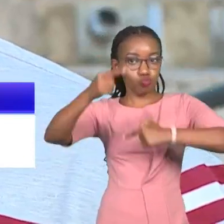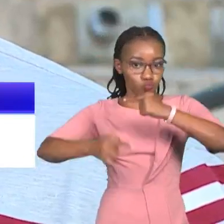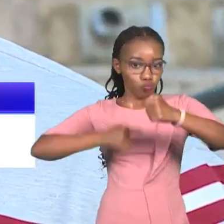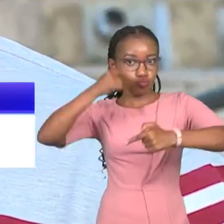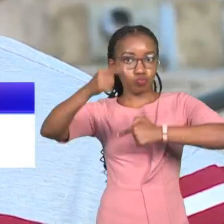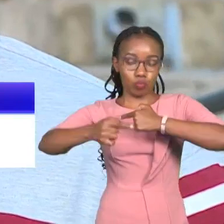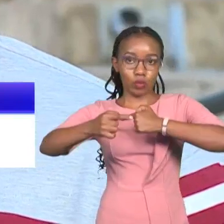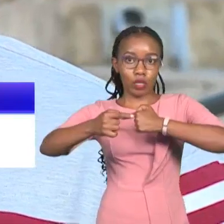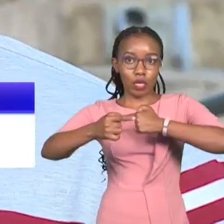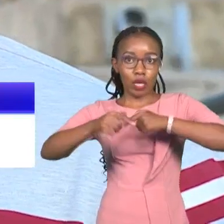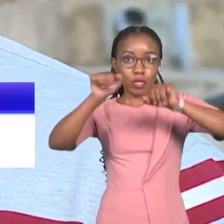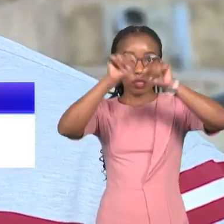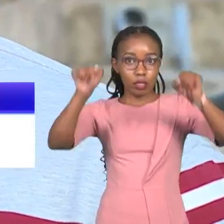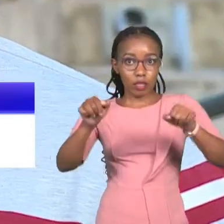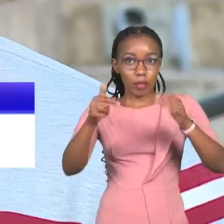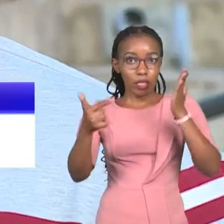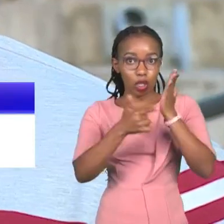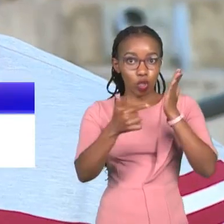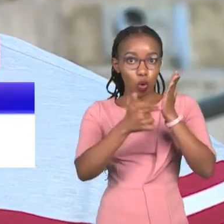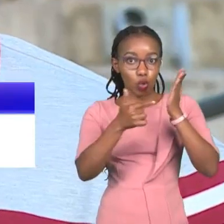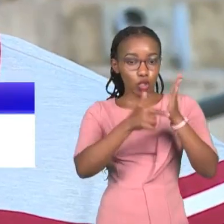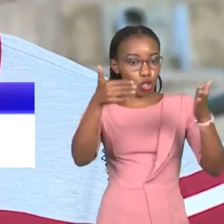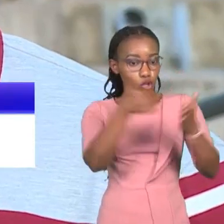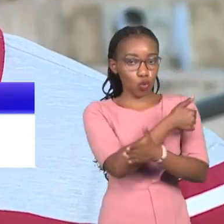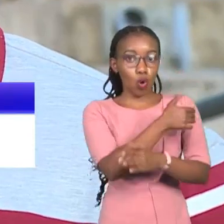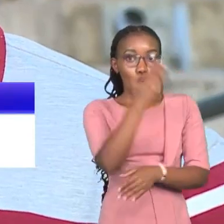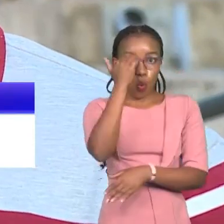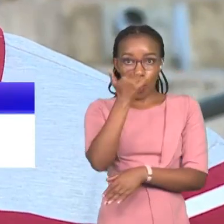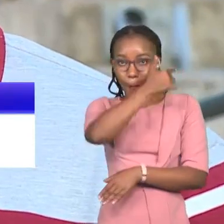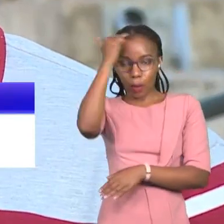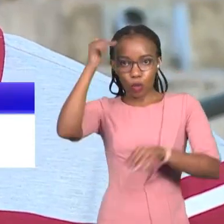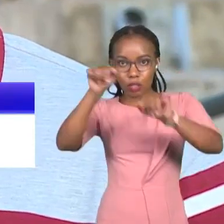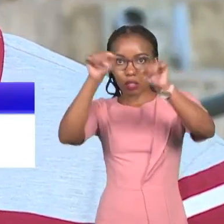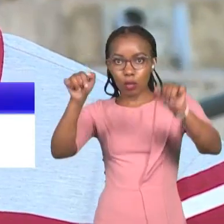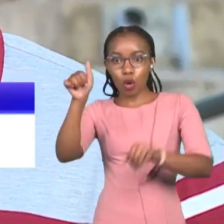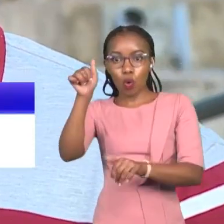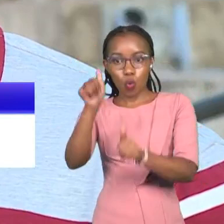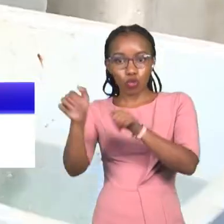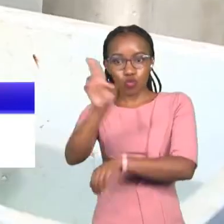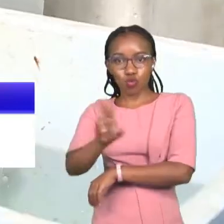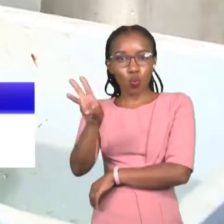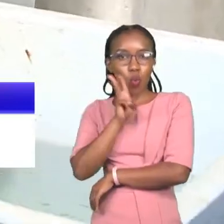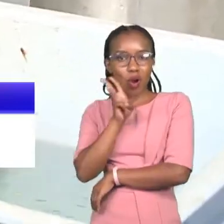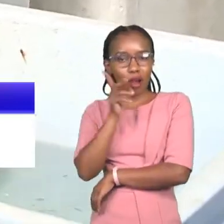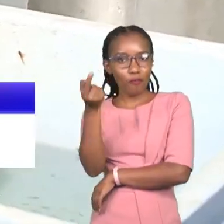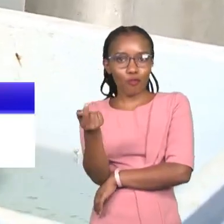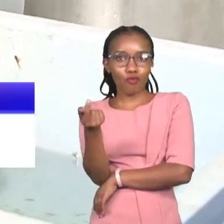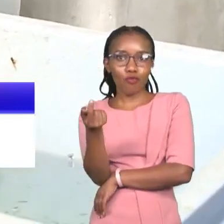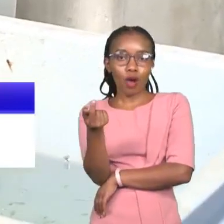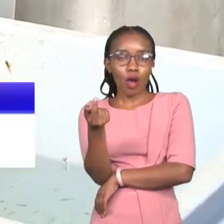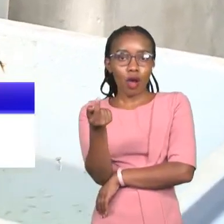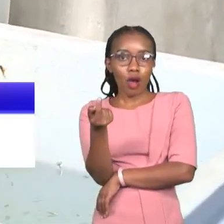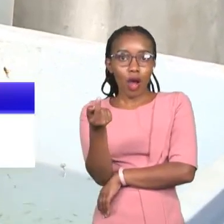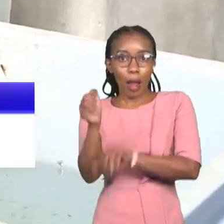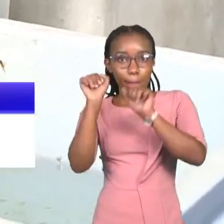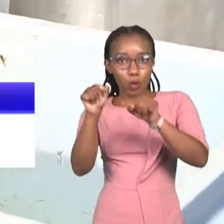technology in aquaculture, and I would say it's the future of fish farming because it's a system which uses very little water and you can use it, you can